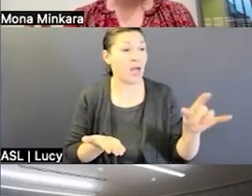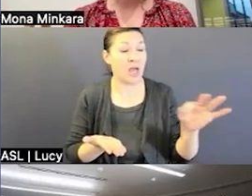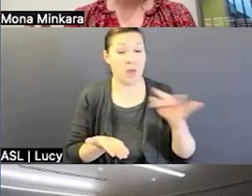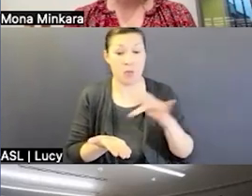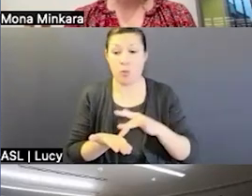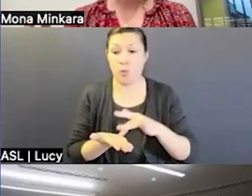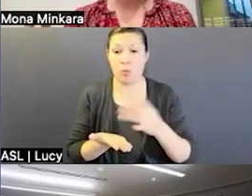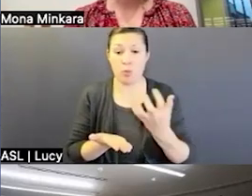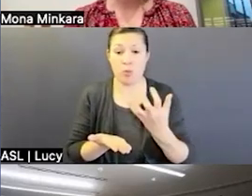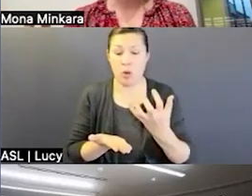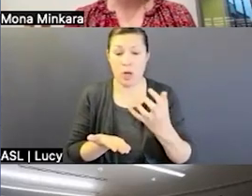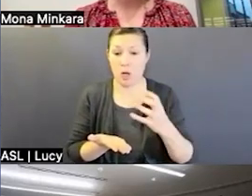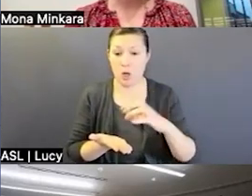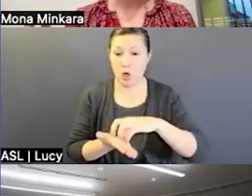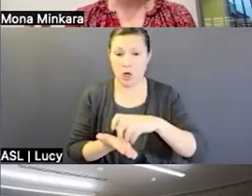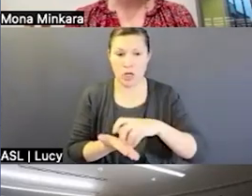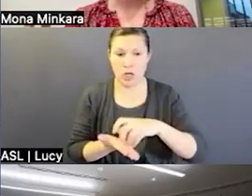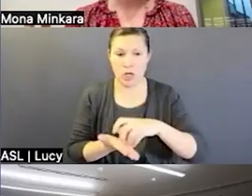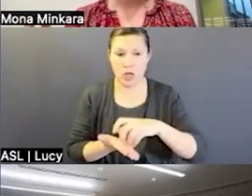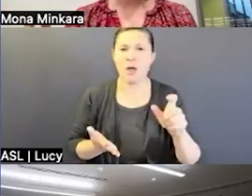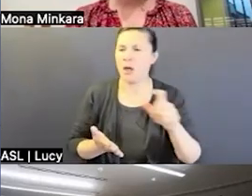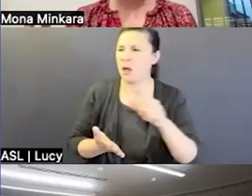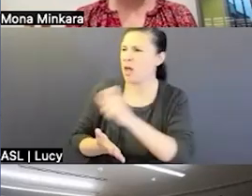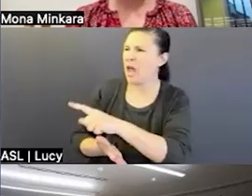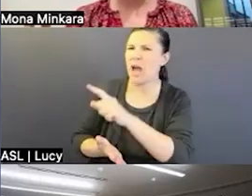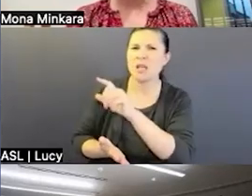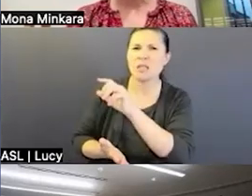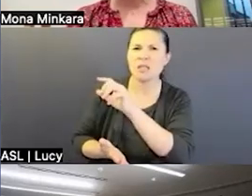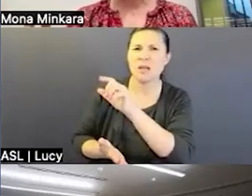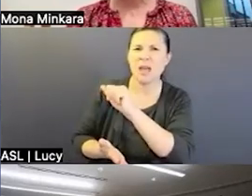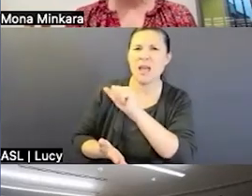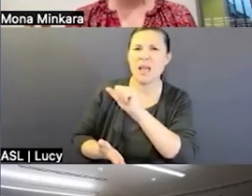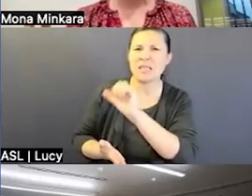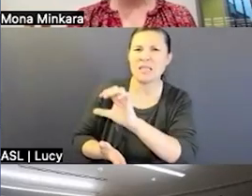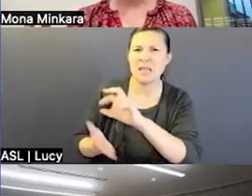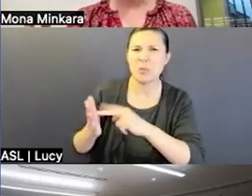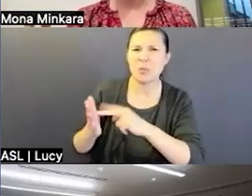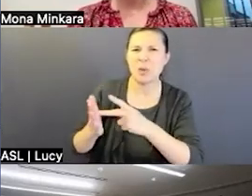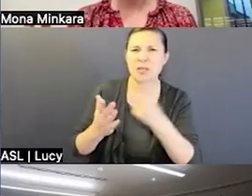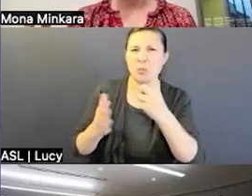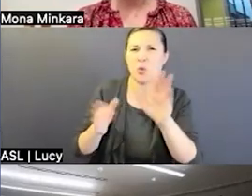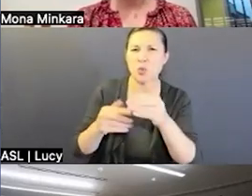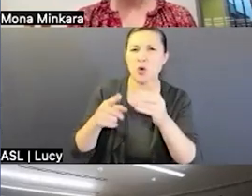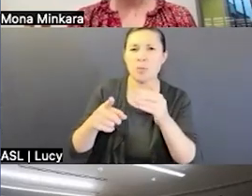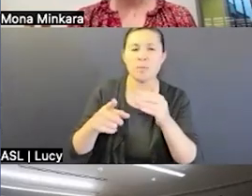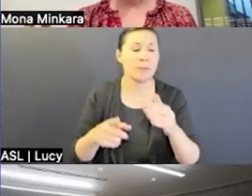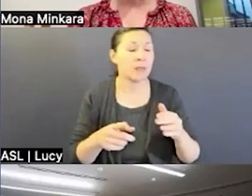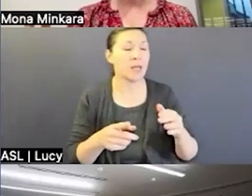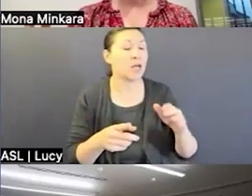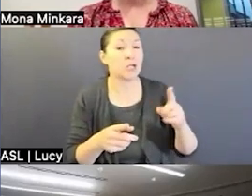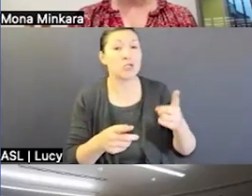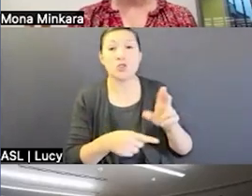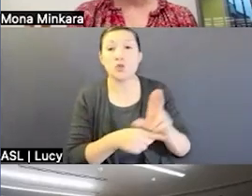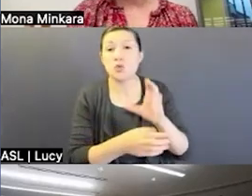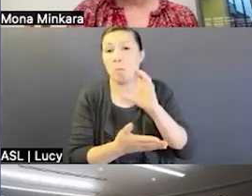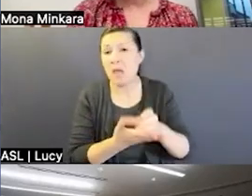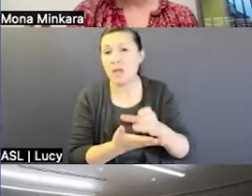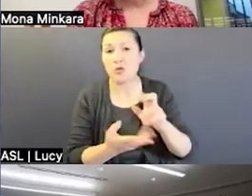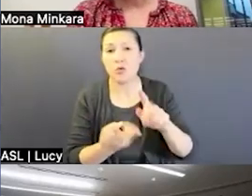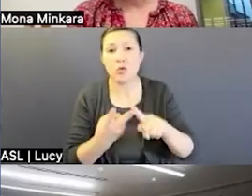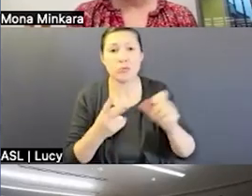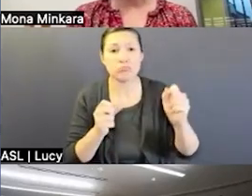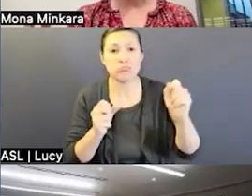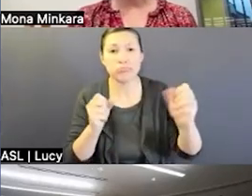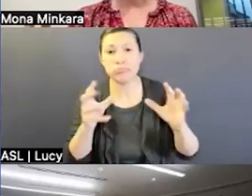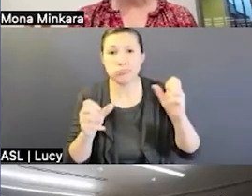augmentative and alternative communication. So it could be pictures or sign language, anything besides speech that you use